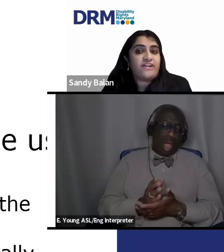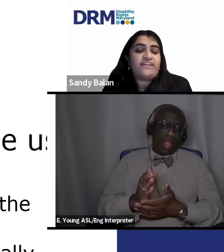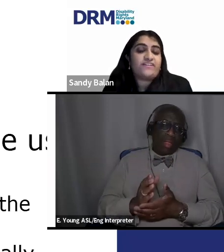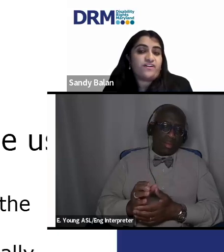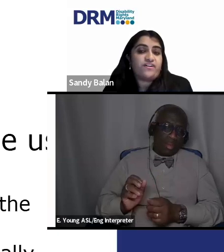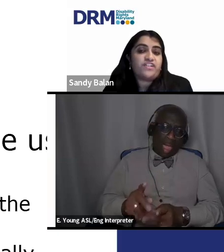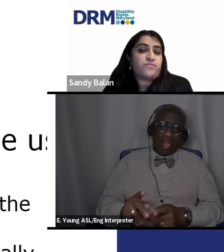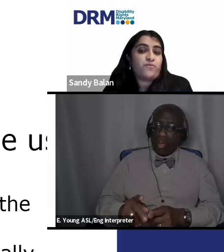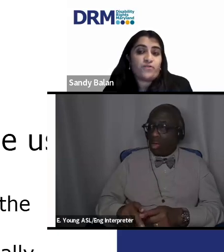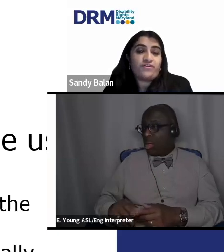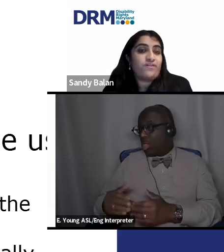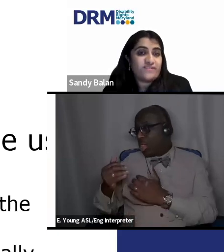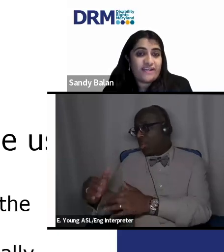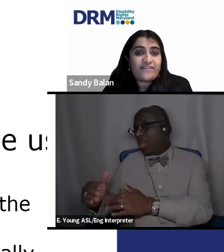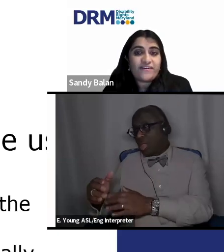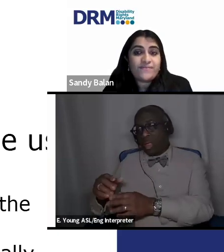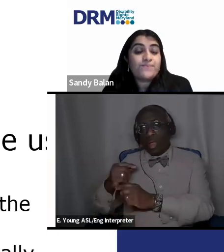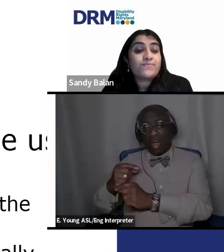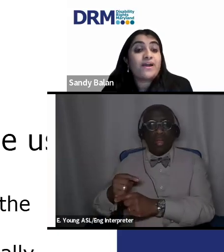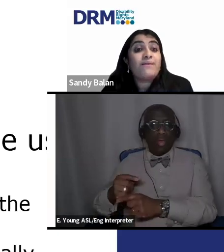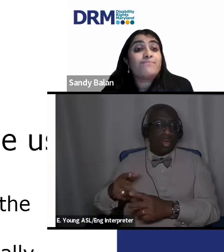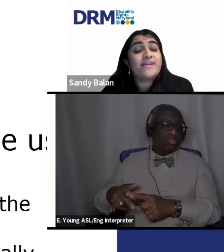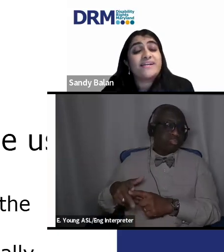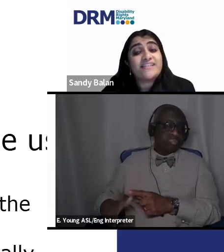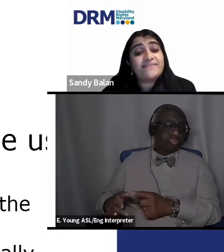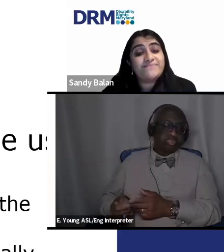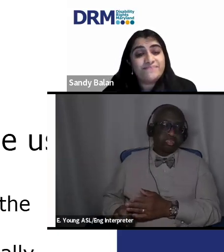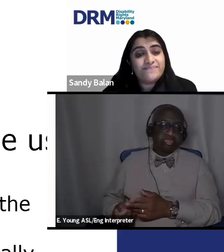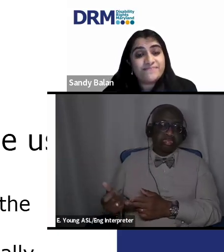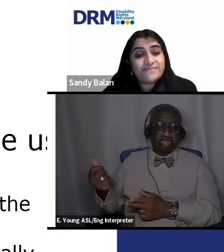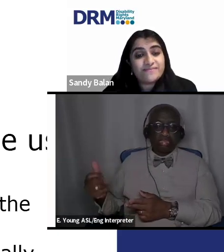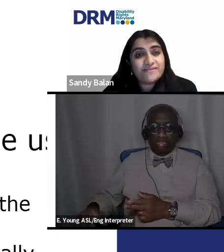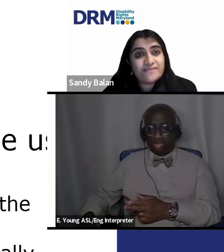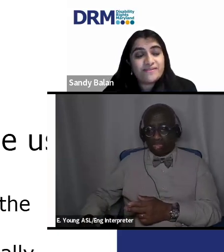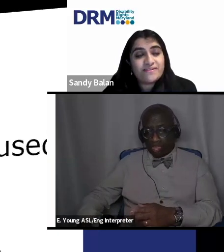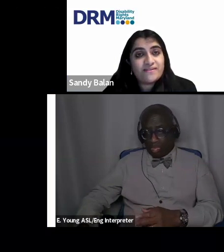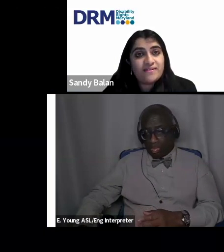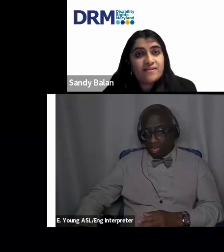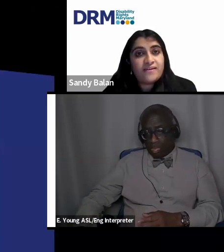or terminating the guardianship order altogether. Next slide.